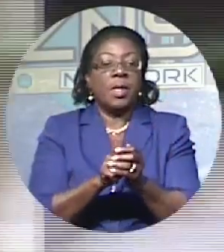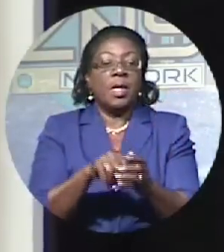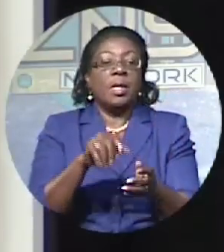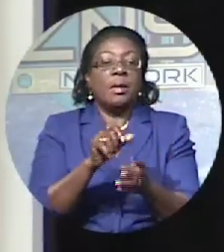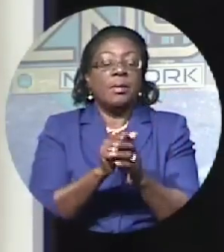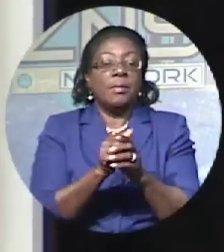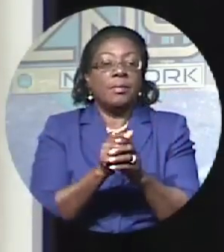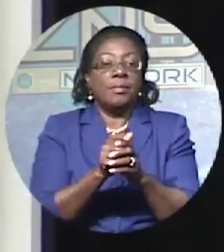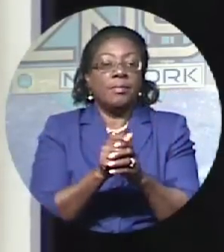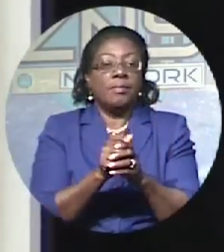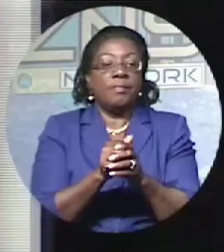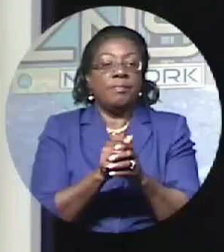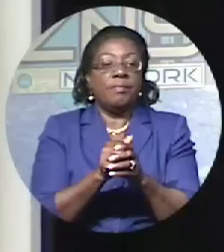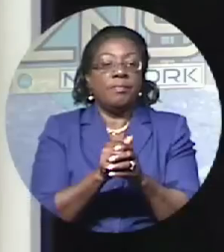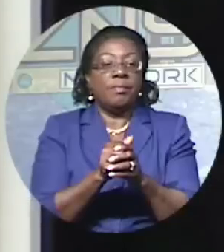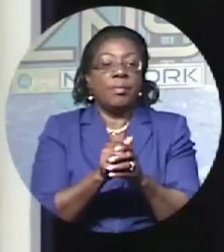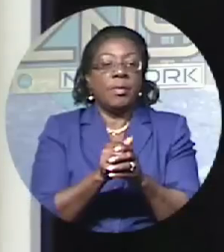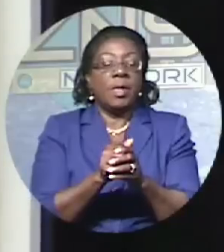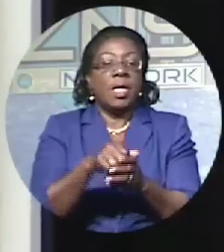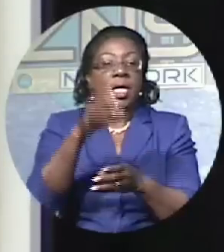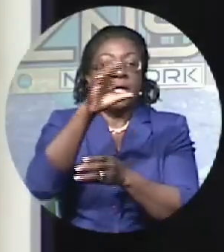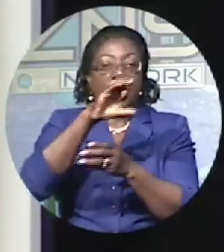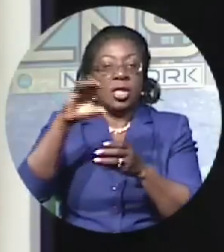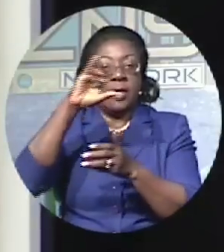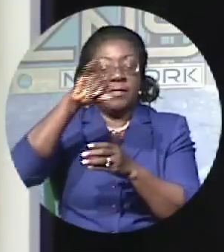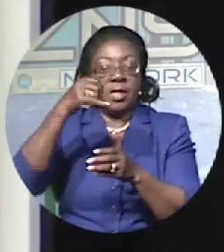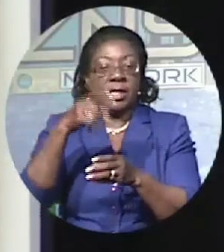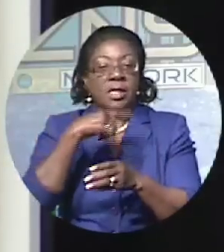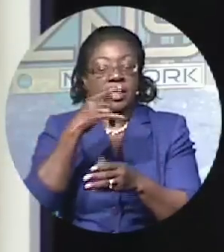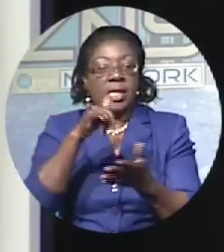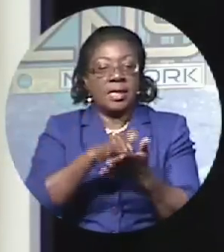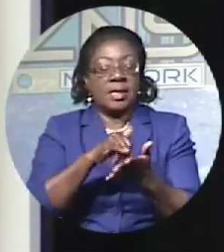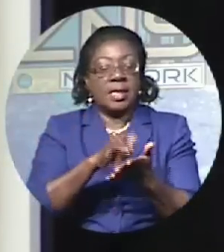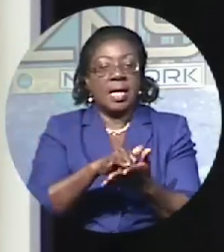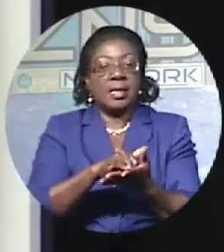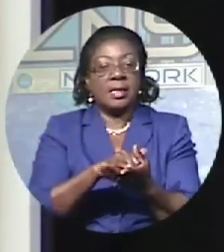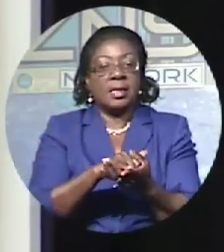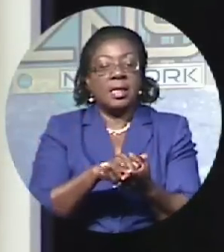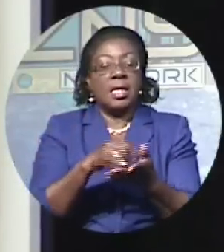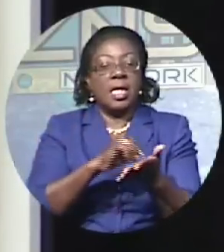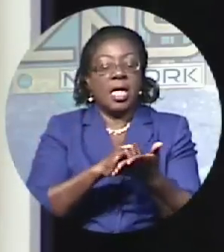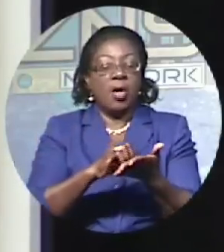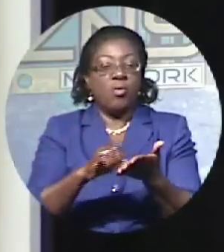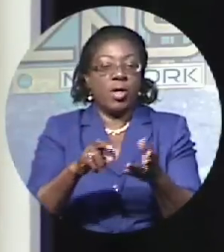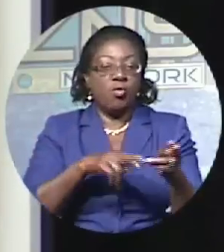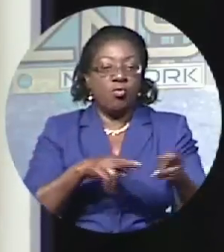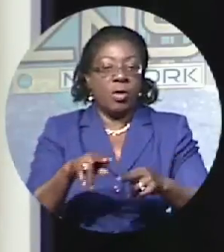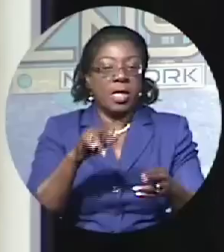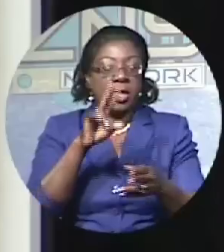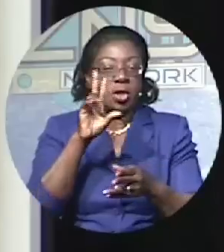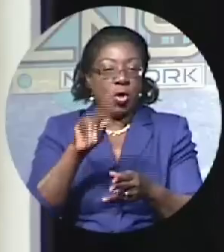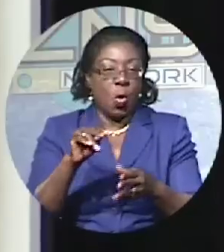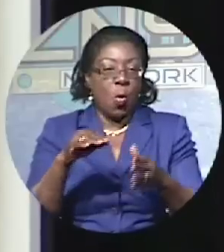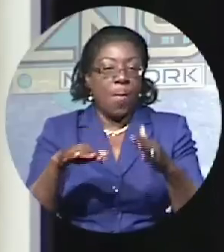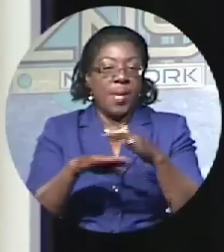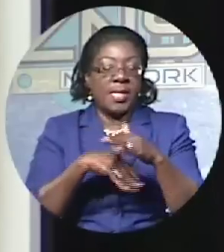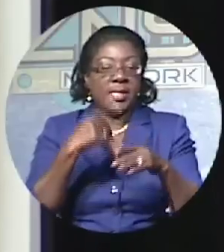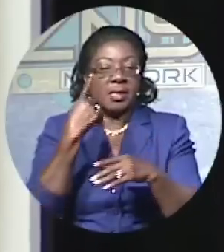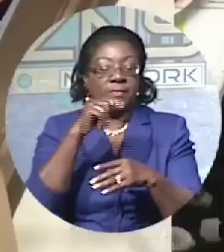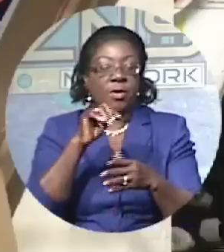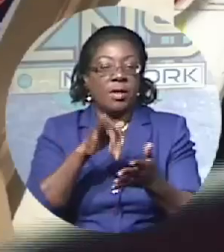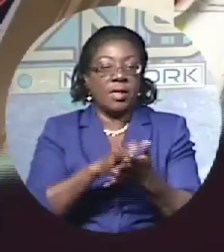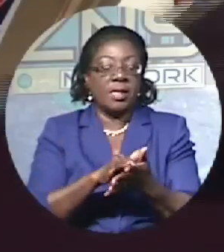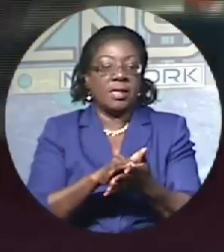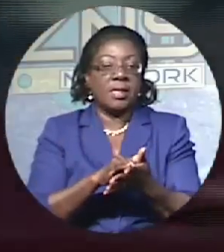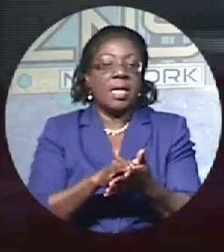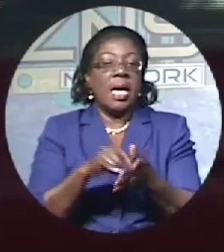matter is being litigated. However, the Chief Justice indicated, among other things, in a written ruling that there is no basis for this fear,